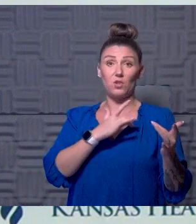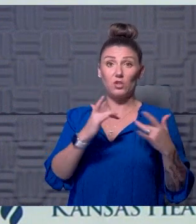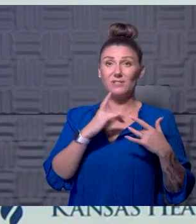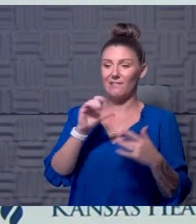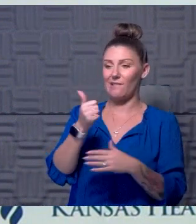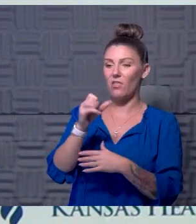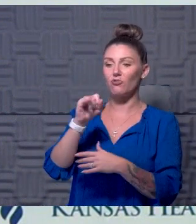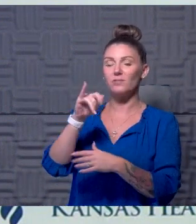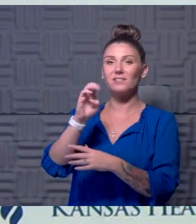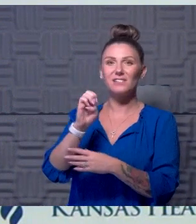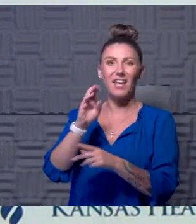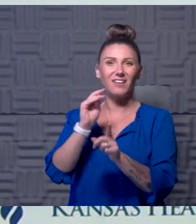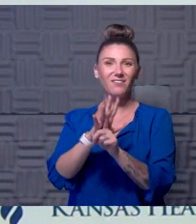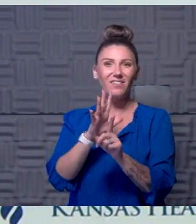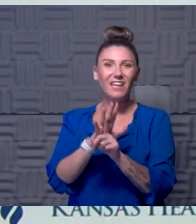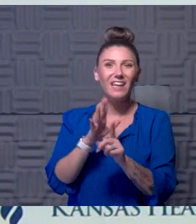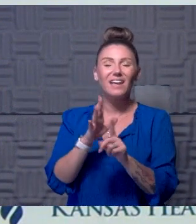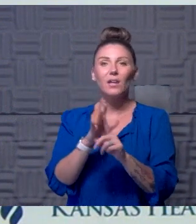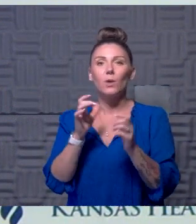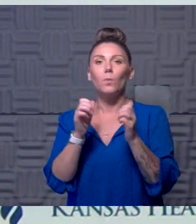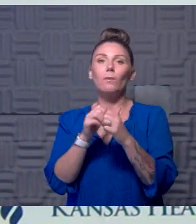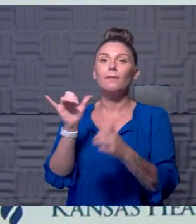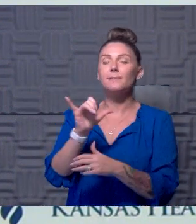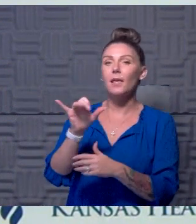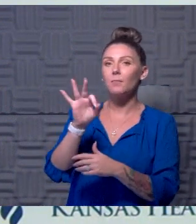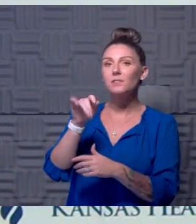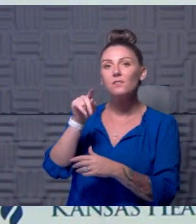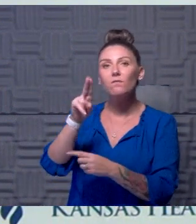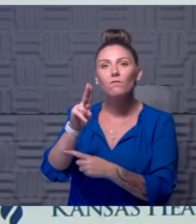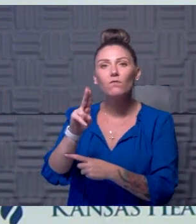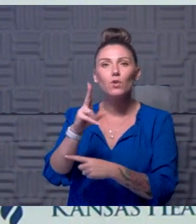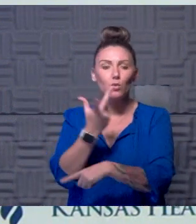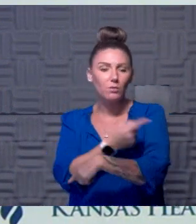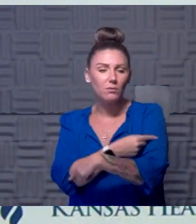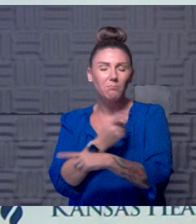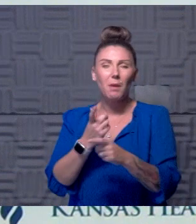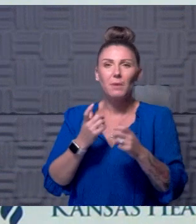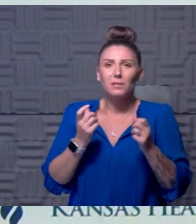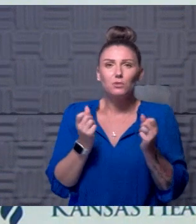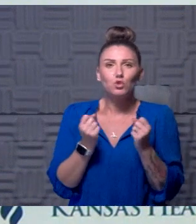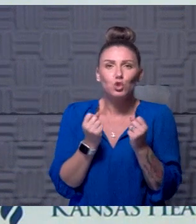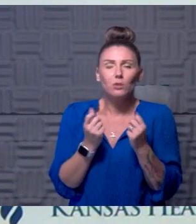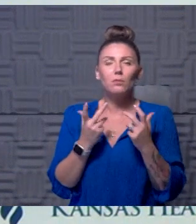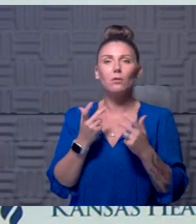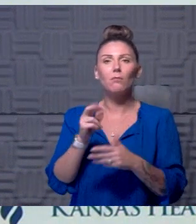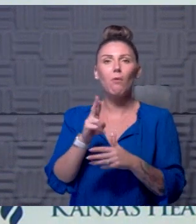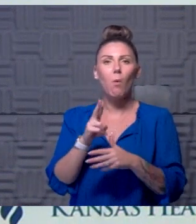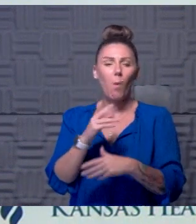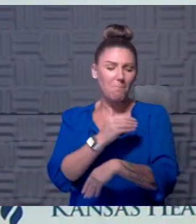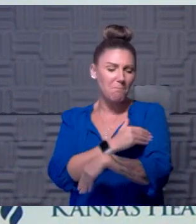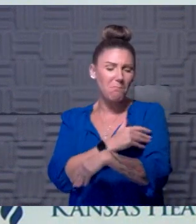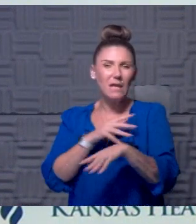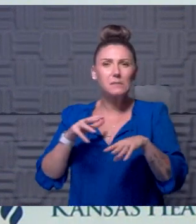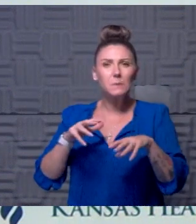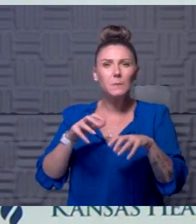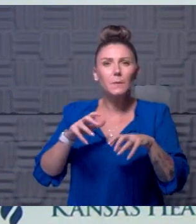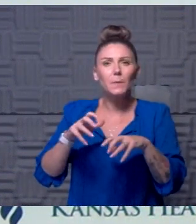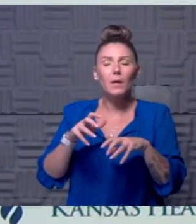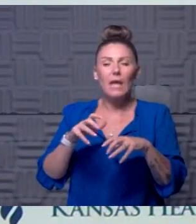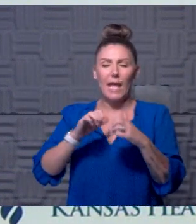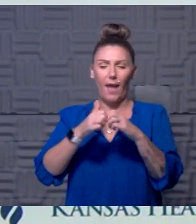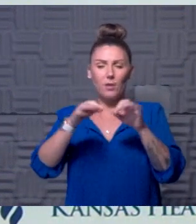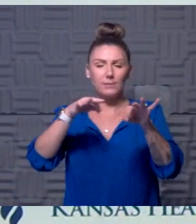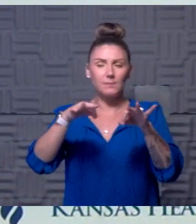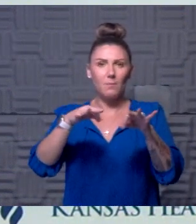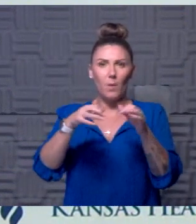effect that we also see with like the influenza vaccine is some maybe chills or muscle aches. And the way that I like to explain this to